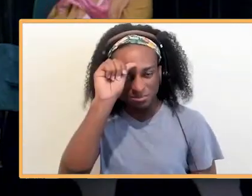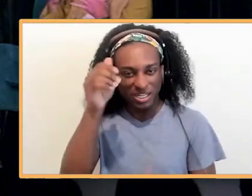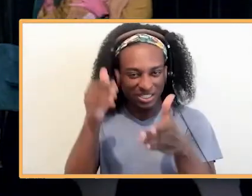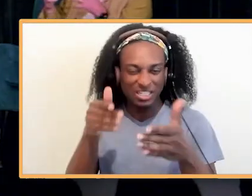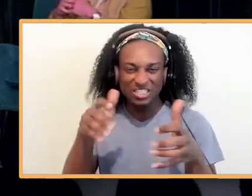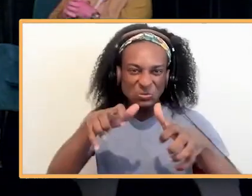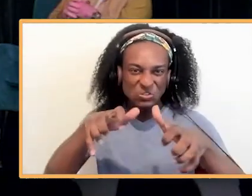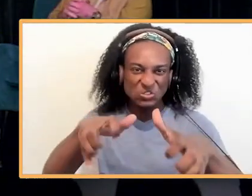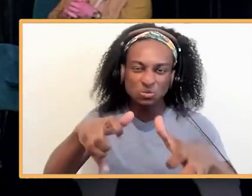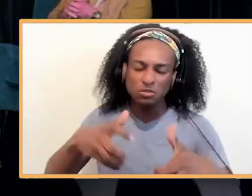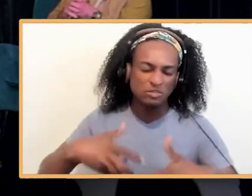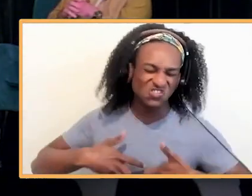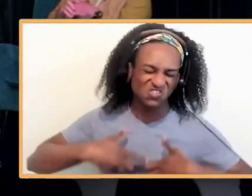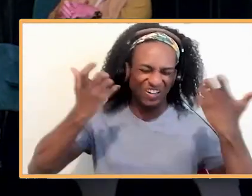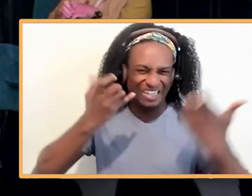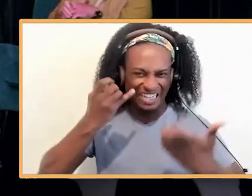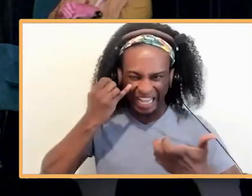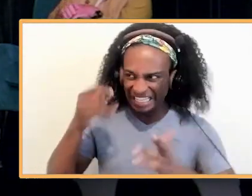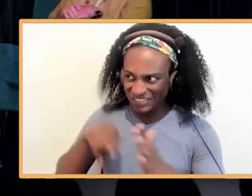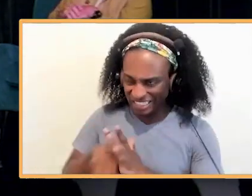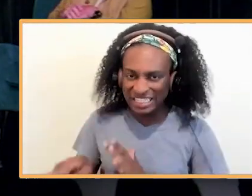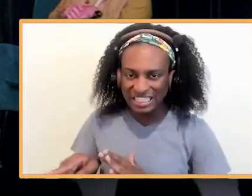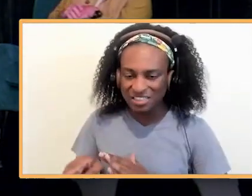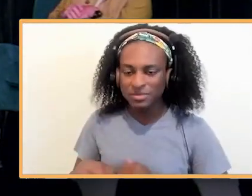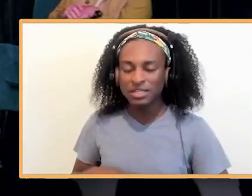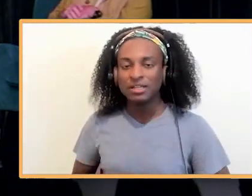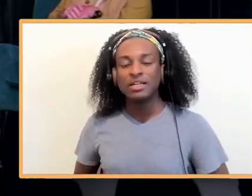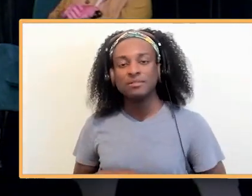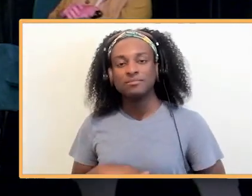this makes me think, like, was it really